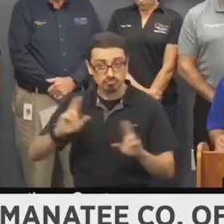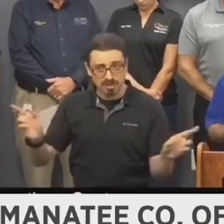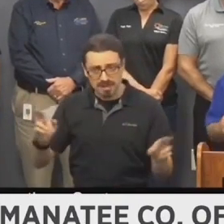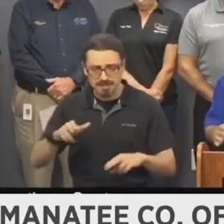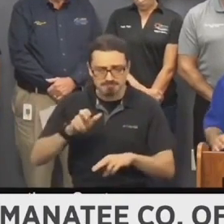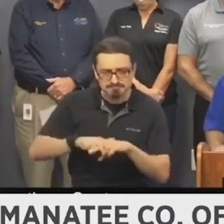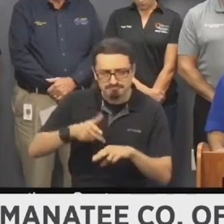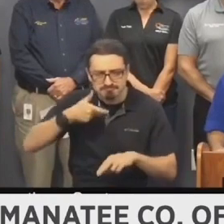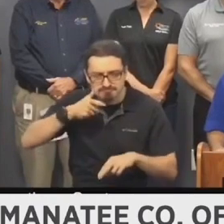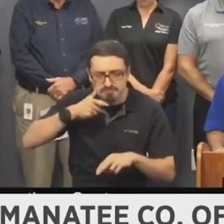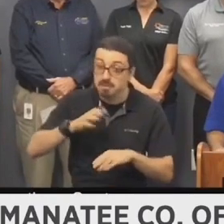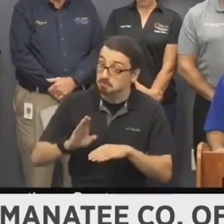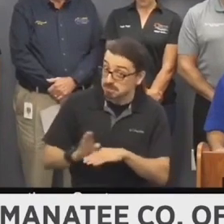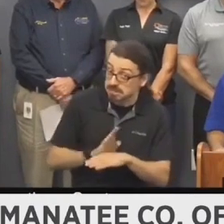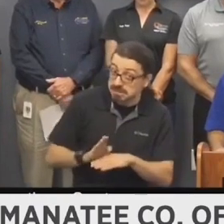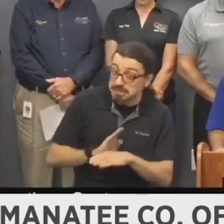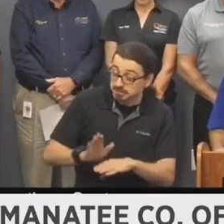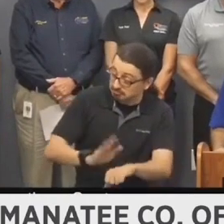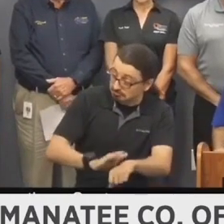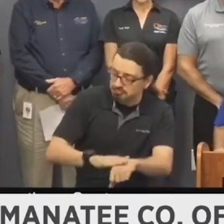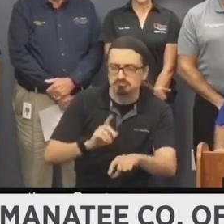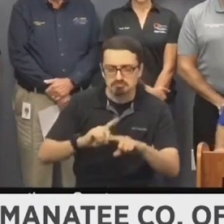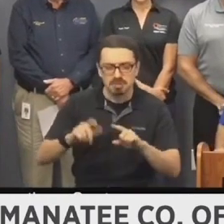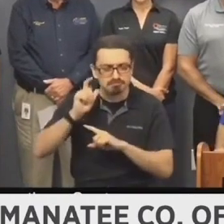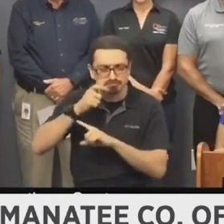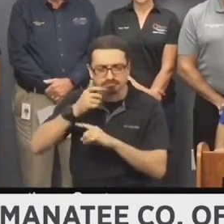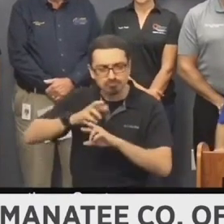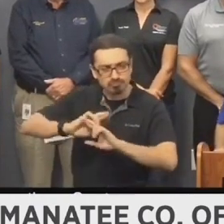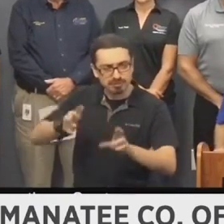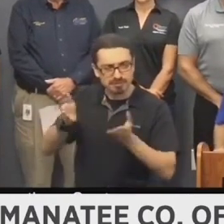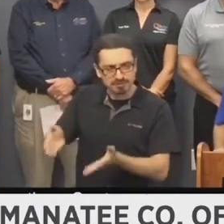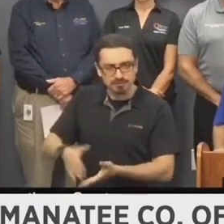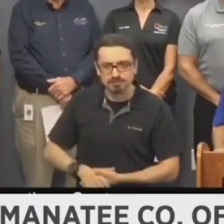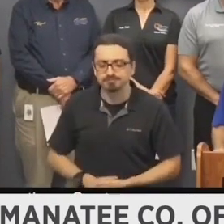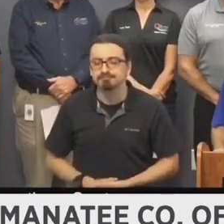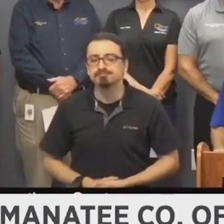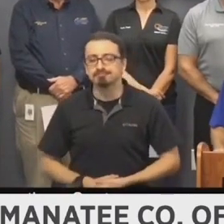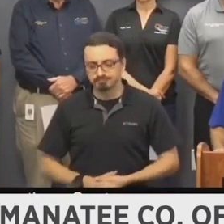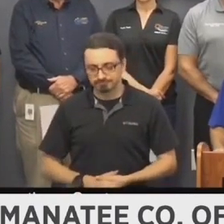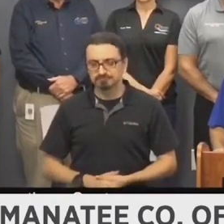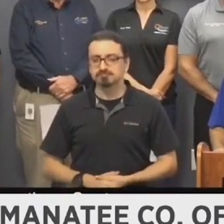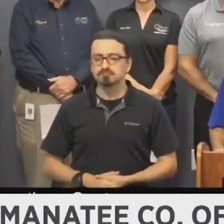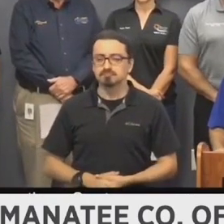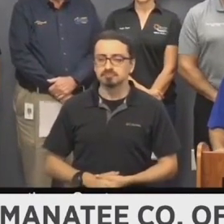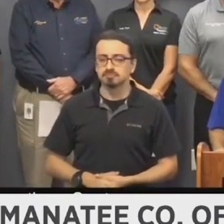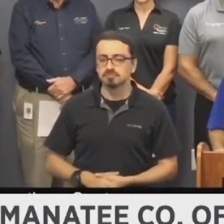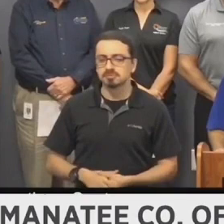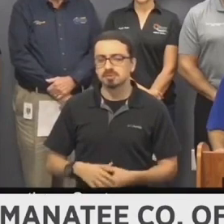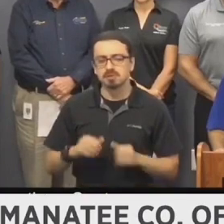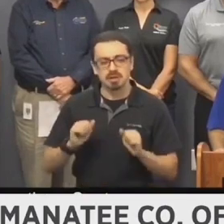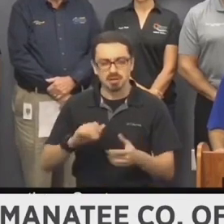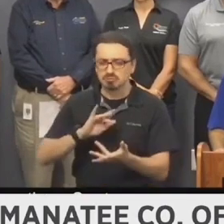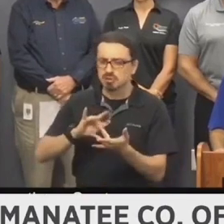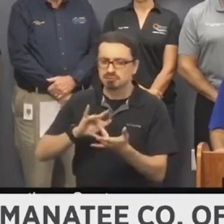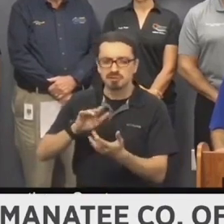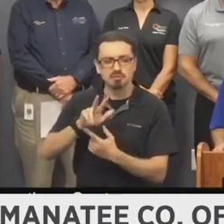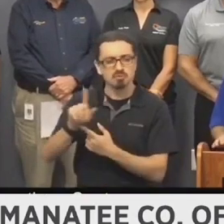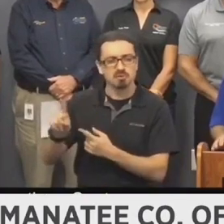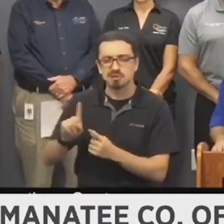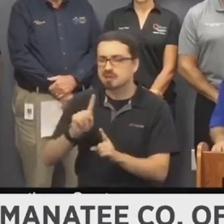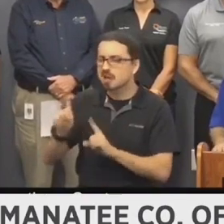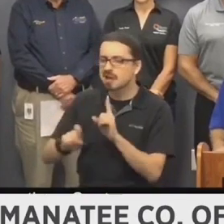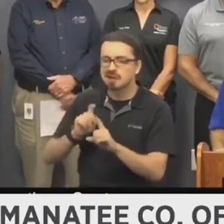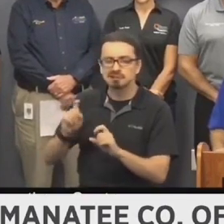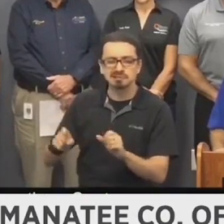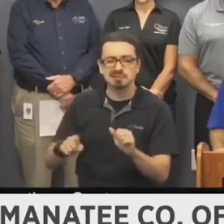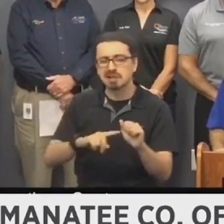great job. We've beefed up the number of operators in our 311 system. But you can reach out to that to ask virtually any question that's county related. And if you